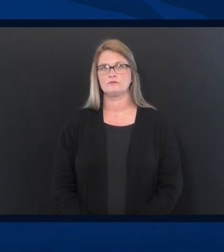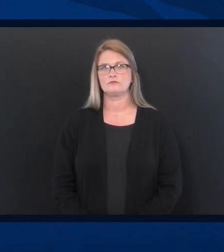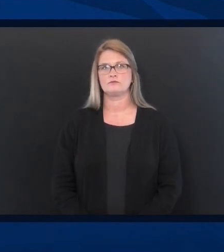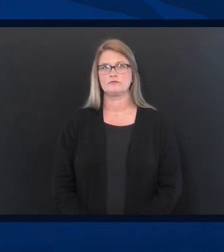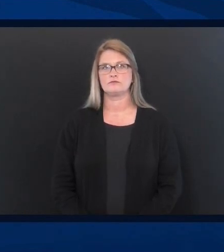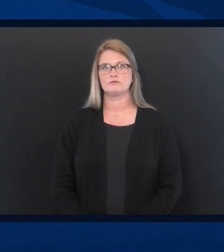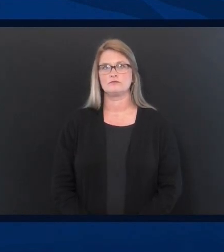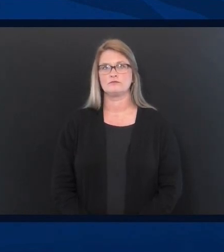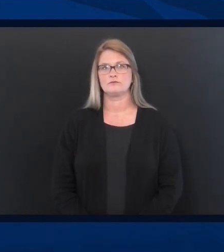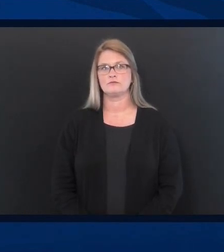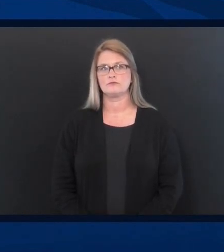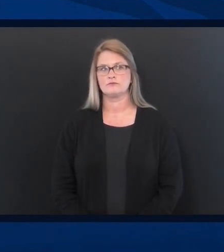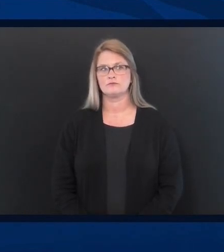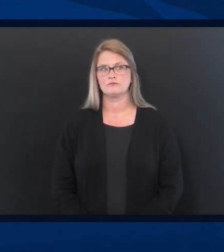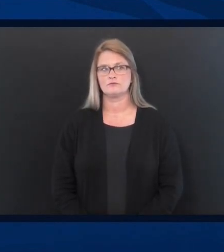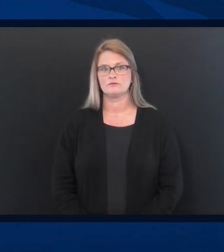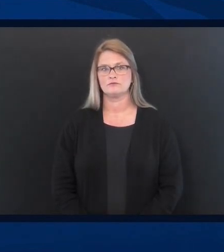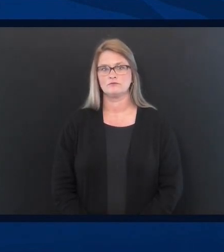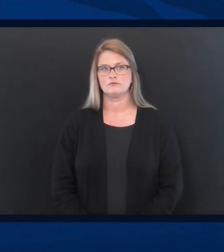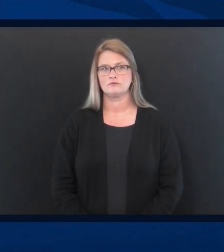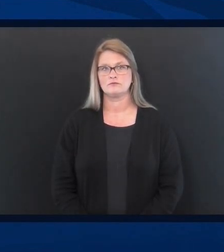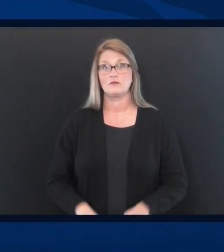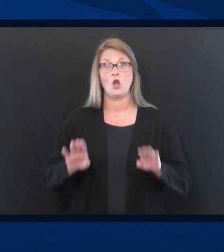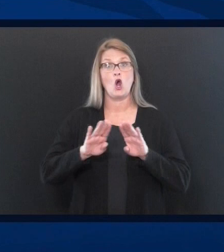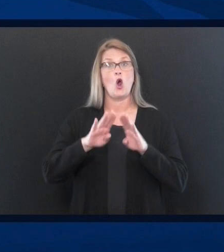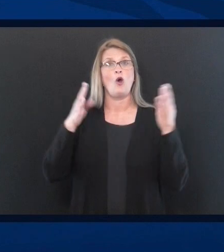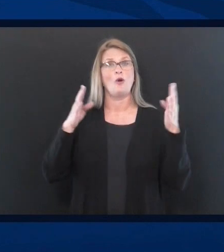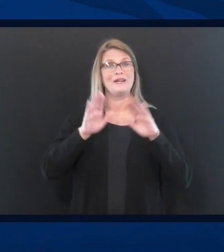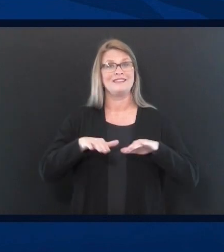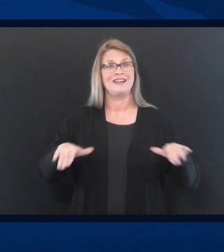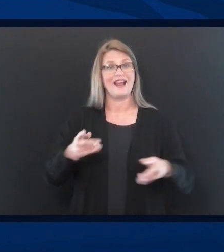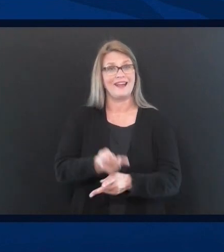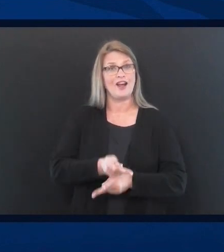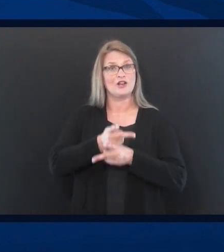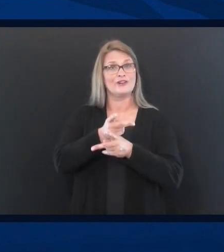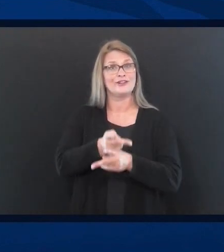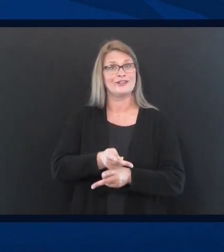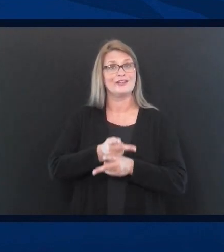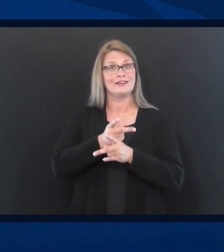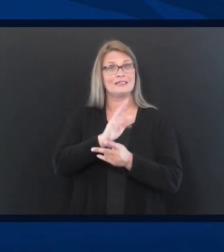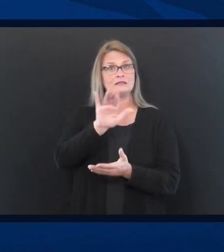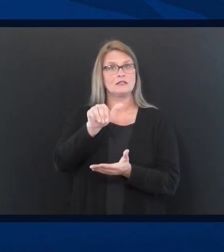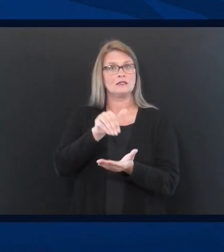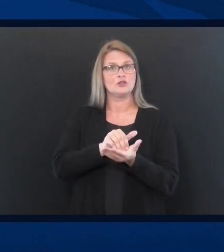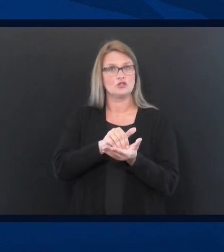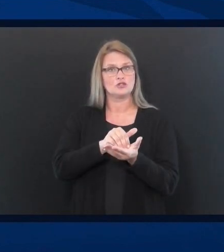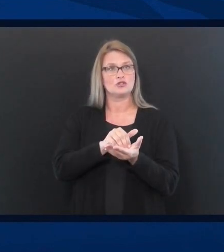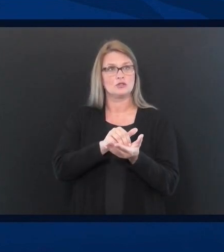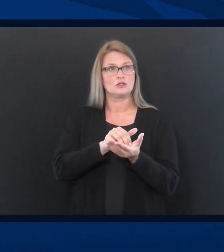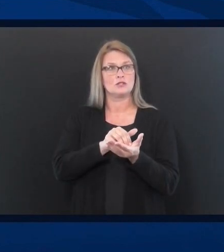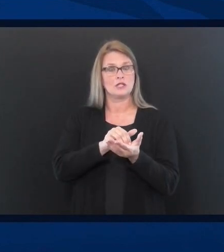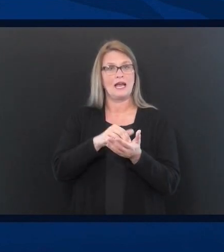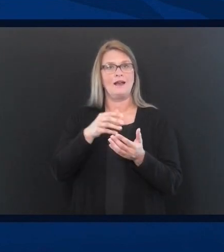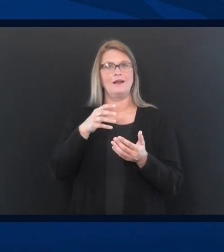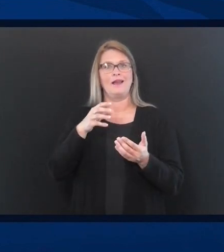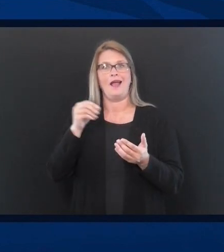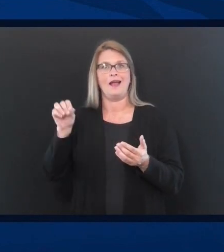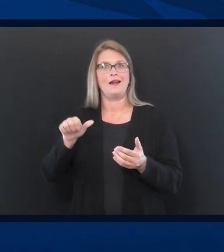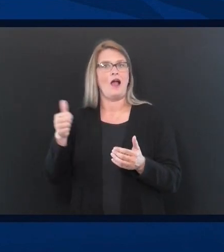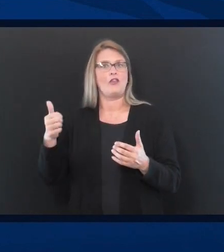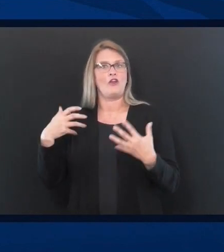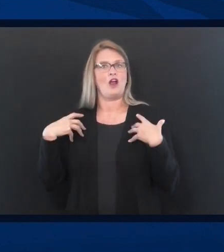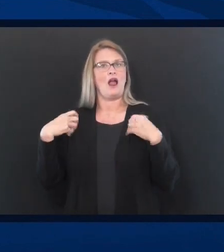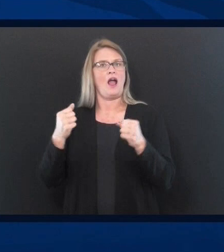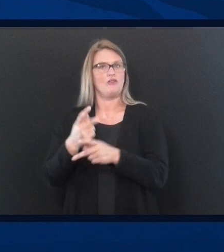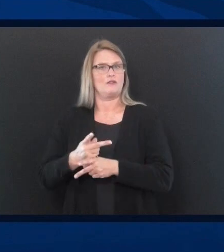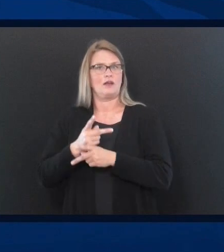address. But in the opening of daycare centers, which would necessarily follow the opening of healthcare facilities, Dr. Marsh, do you